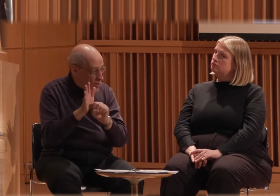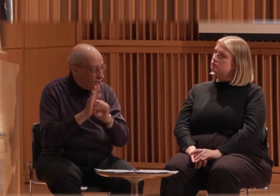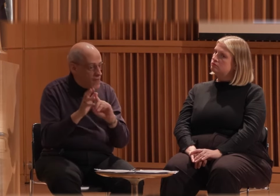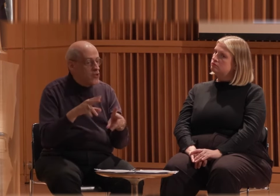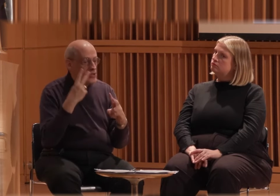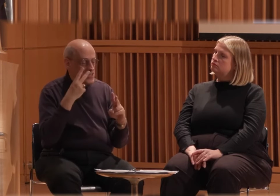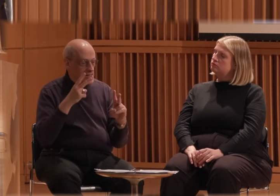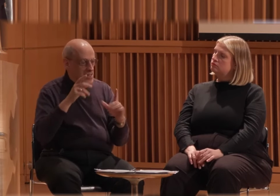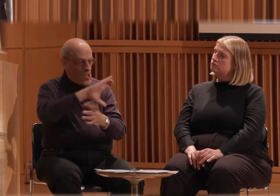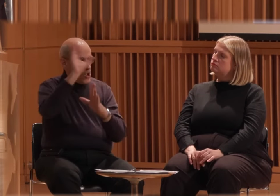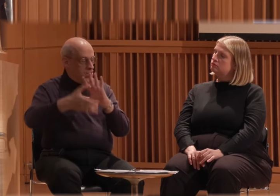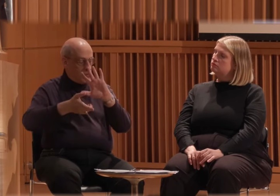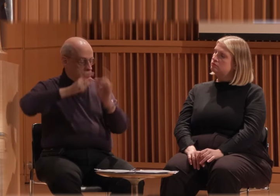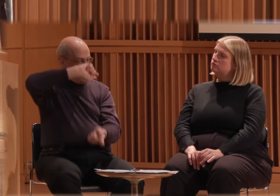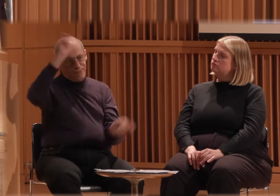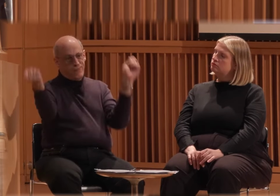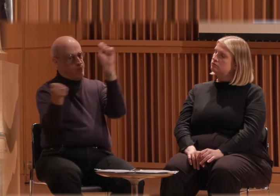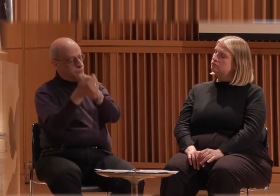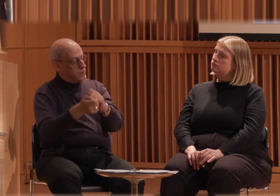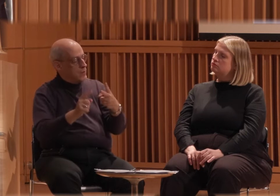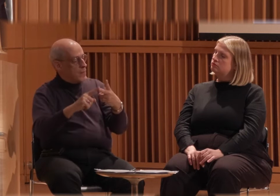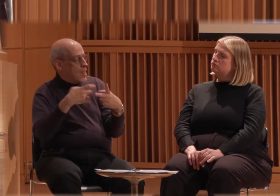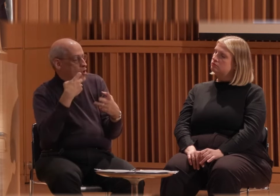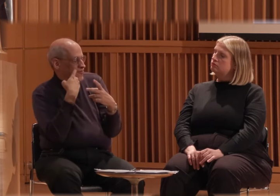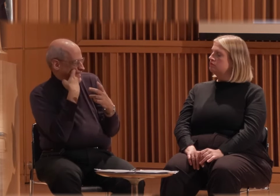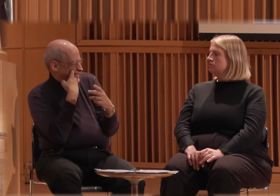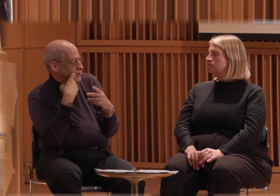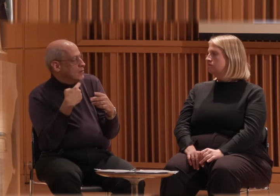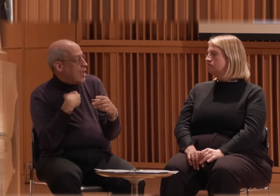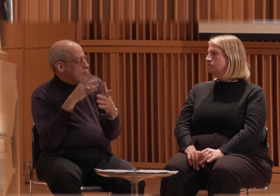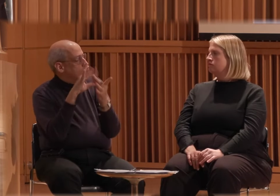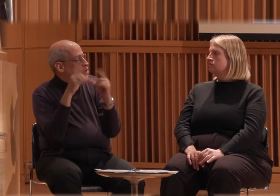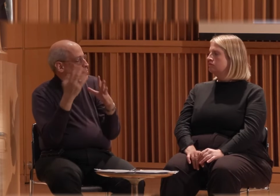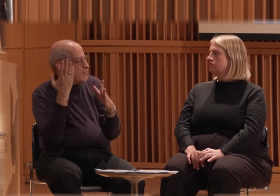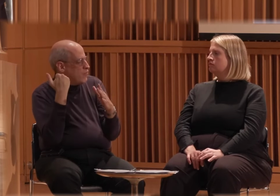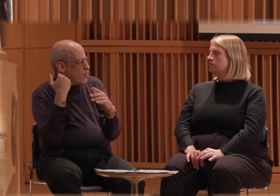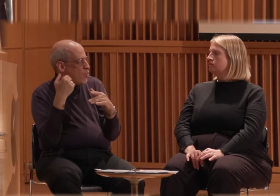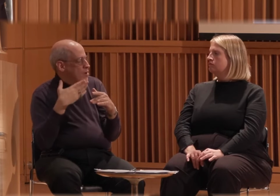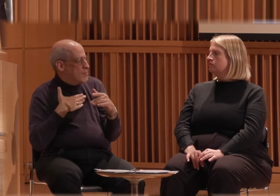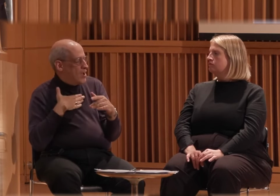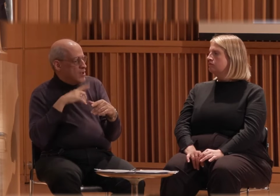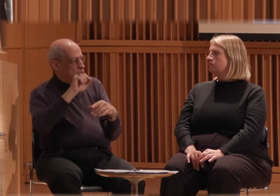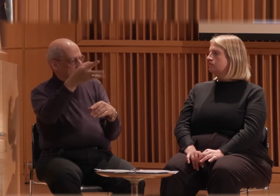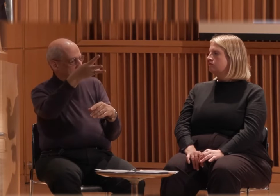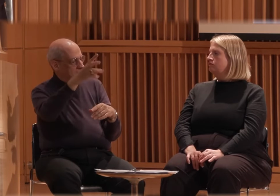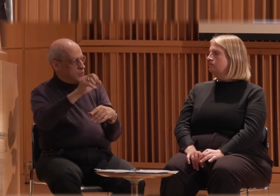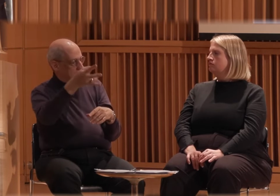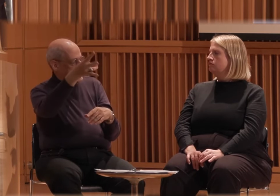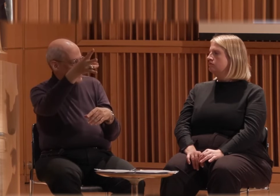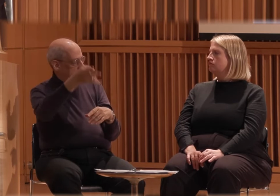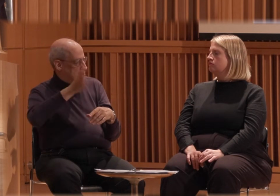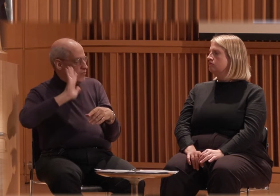pretty dire consequences. The other more recent one is, I was remarking in like 2016, 2017,